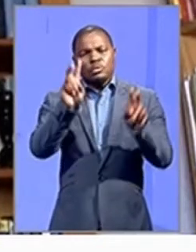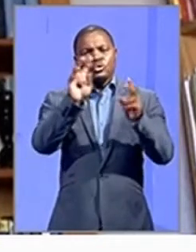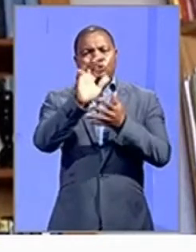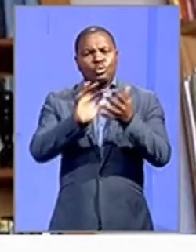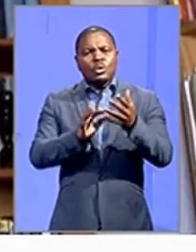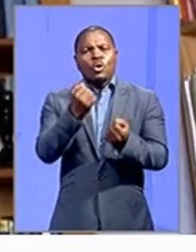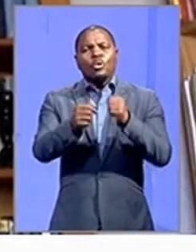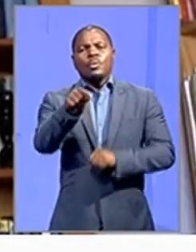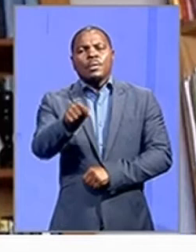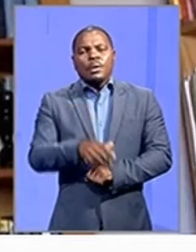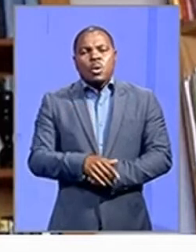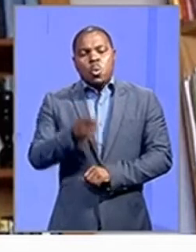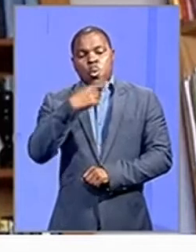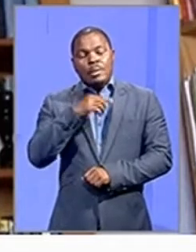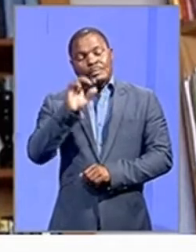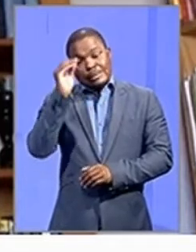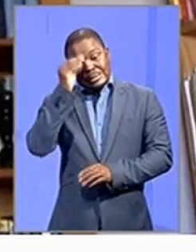we're interested on the basis that